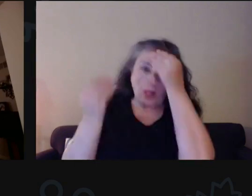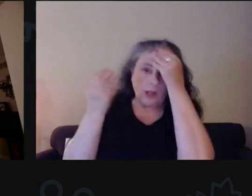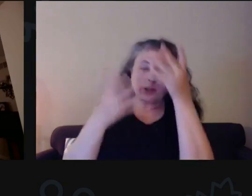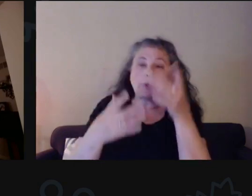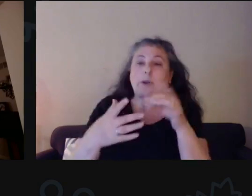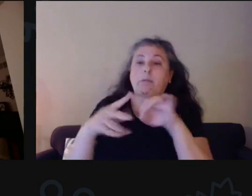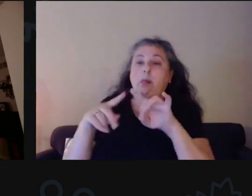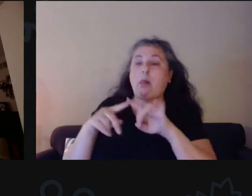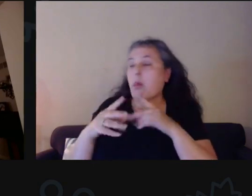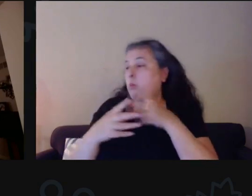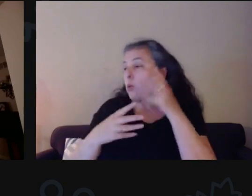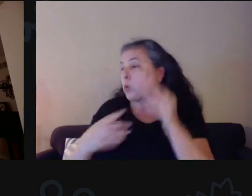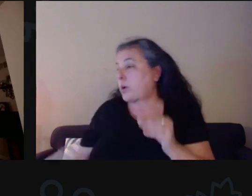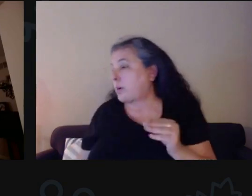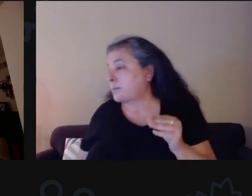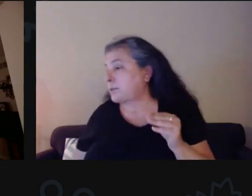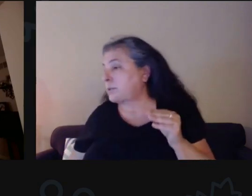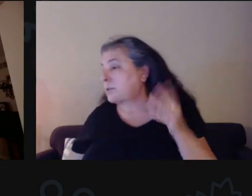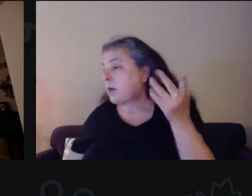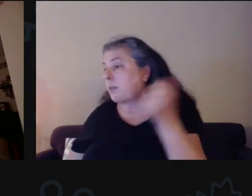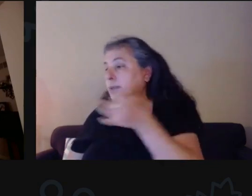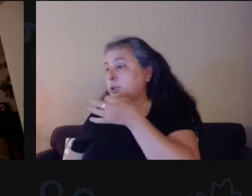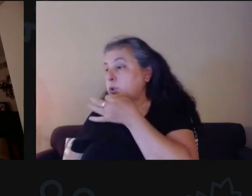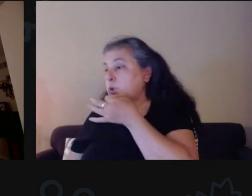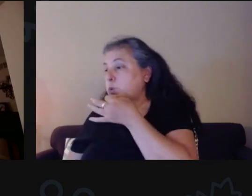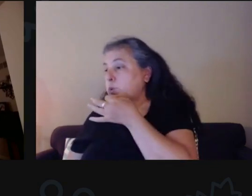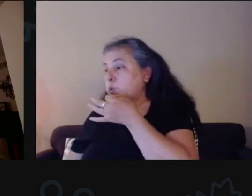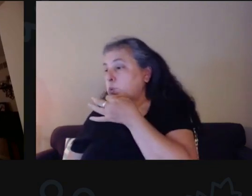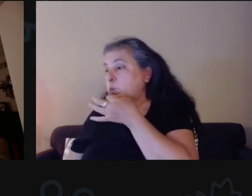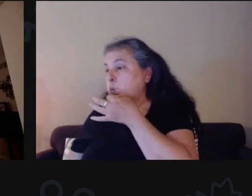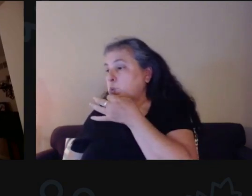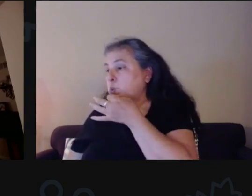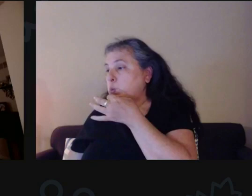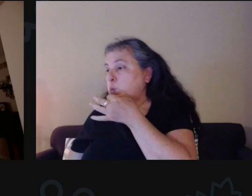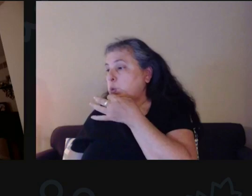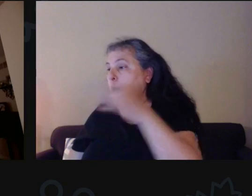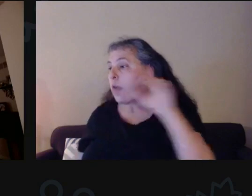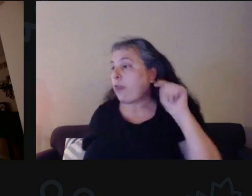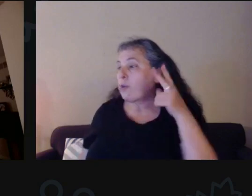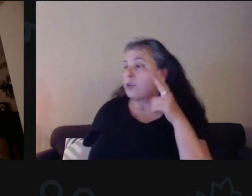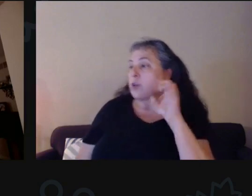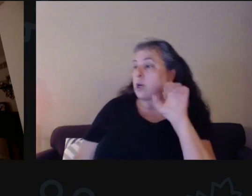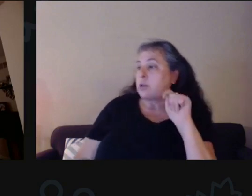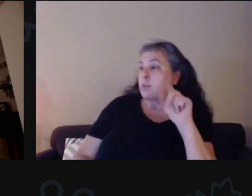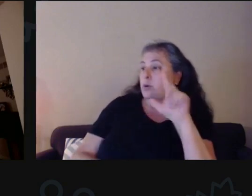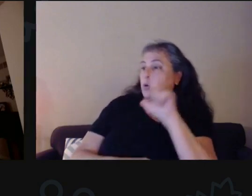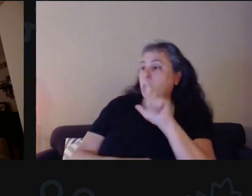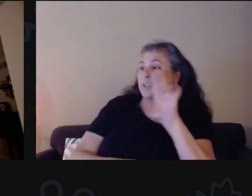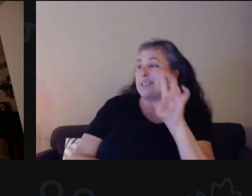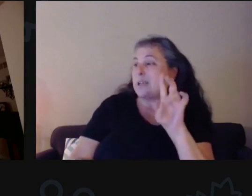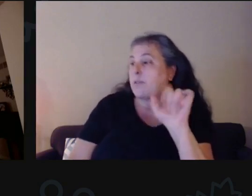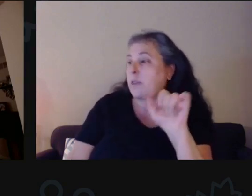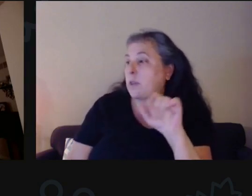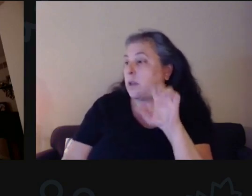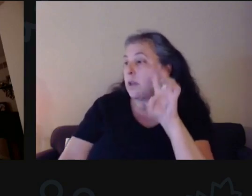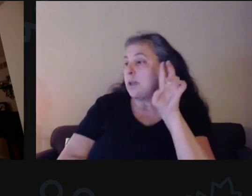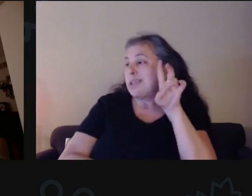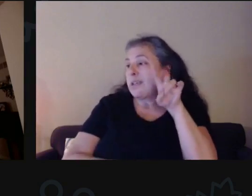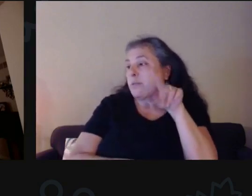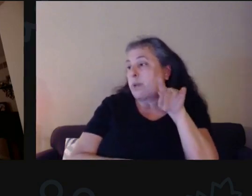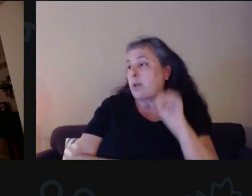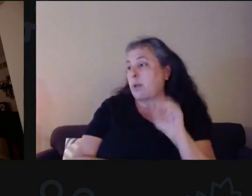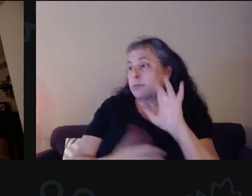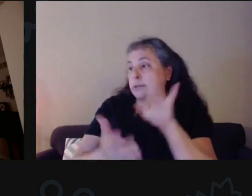few other programs coming up soon in the series. On Thursday, October 27th at 7 p.m.